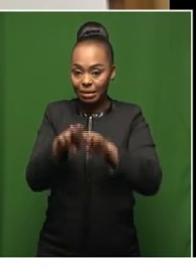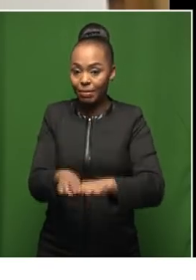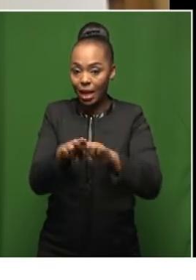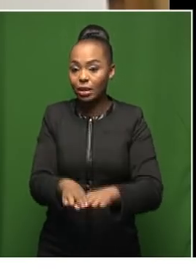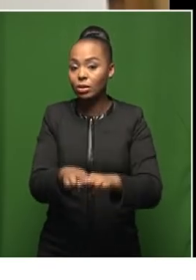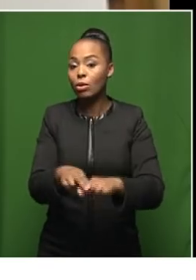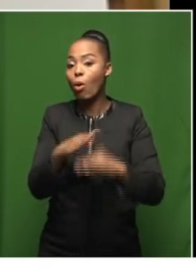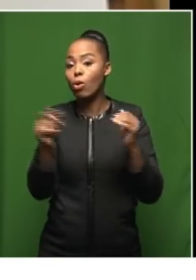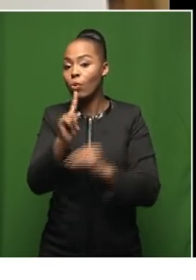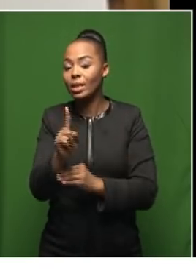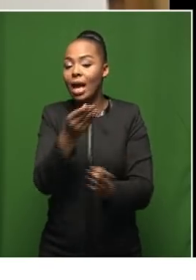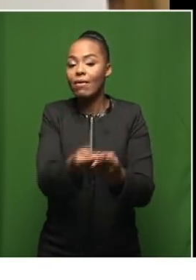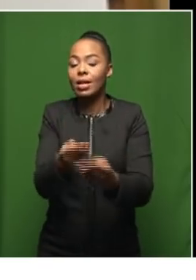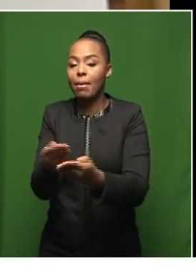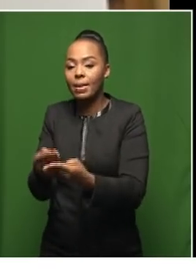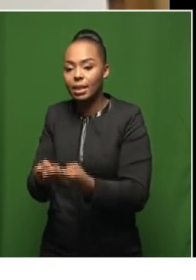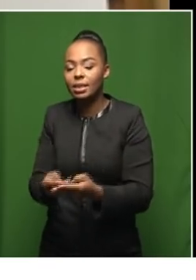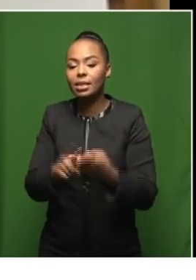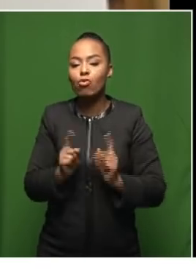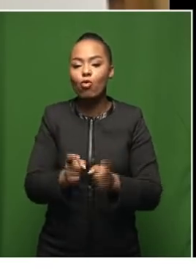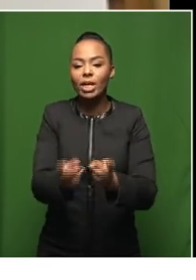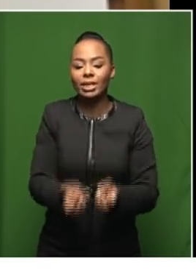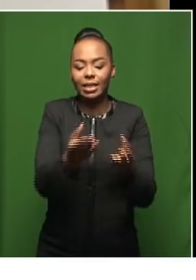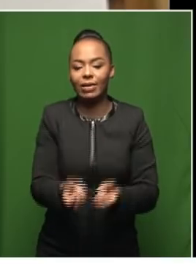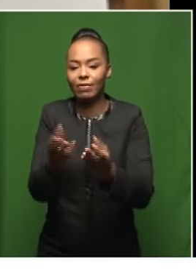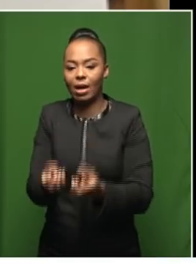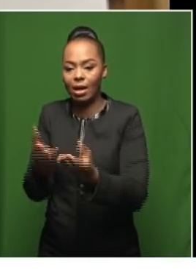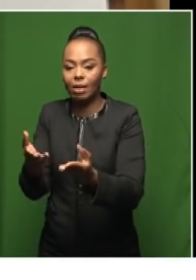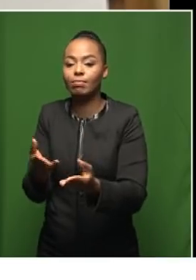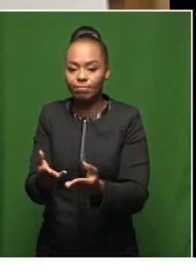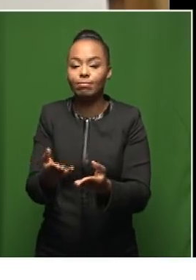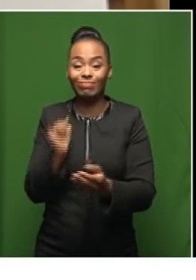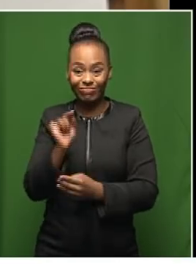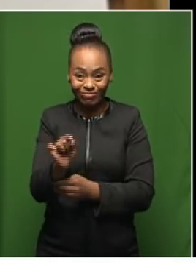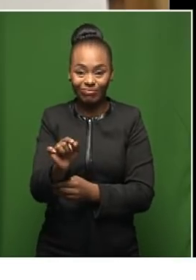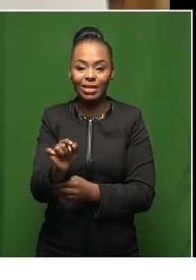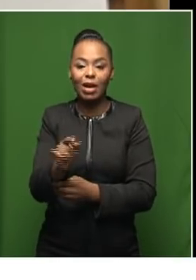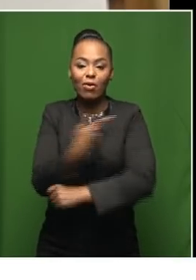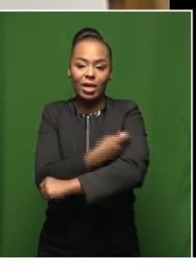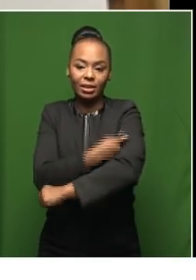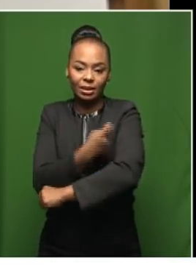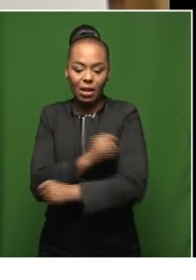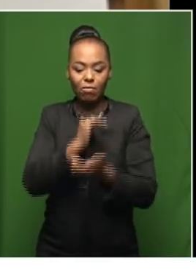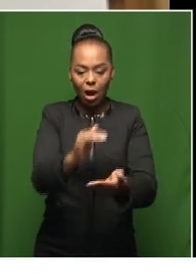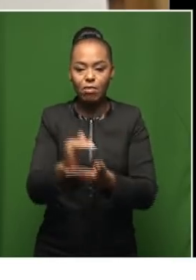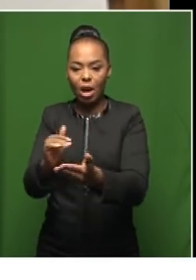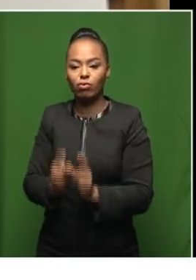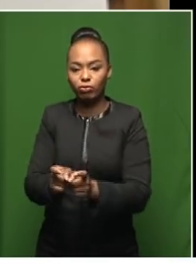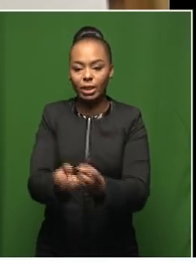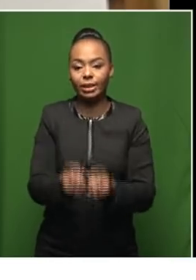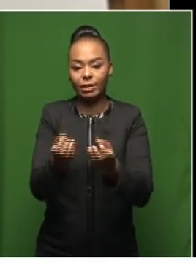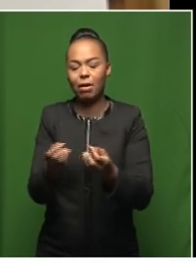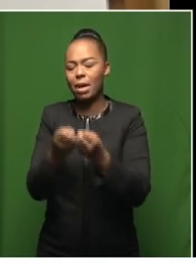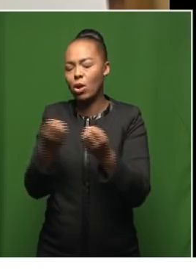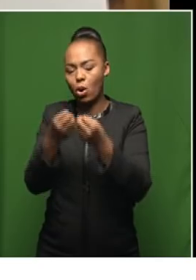on availability, quick delivery, quick delivery of the vaccine, and a whole lot of other issues.